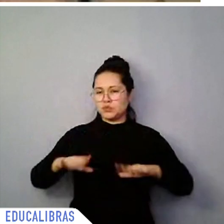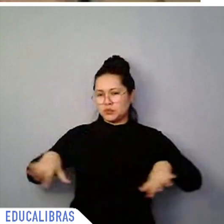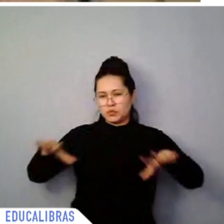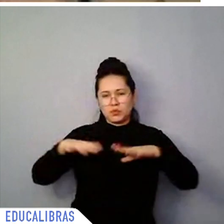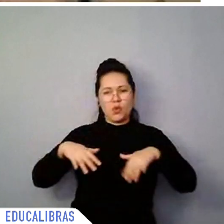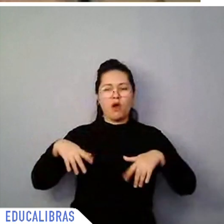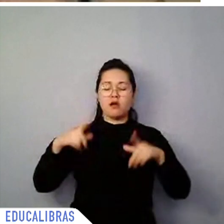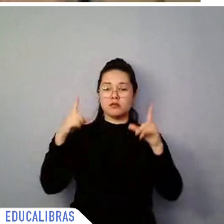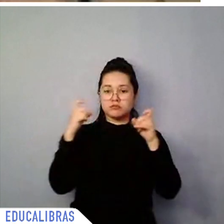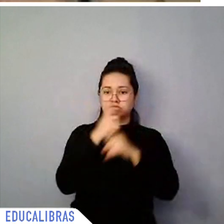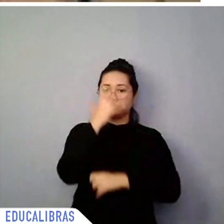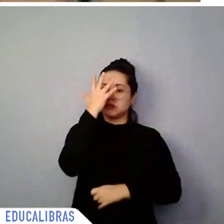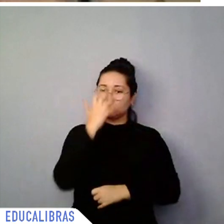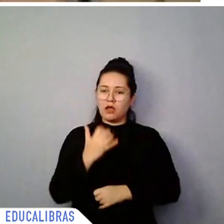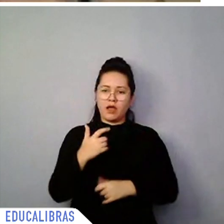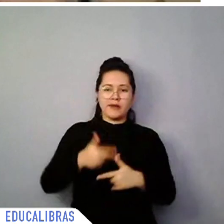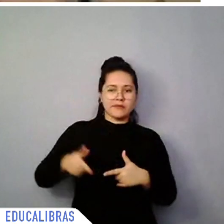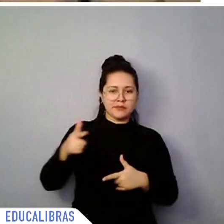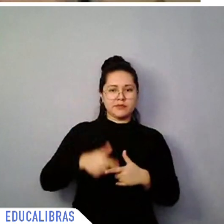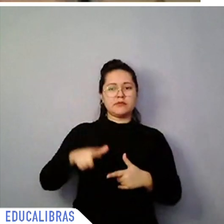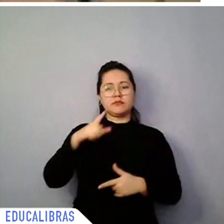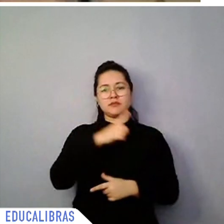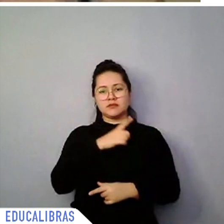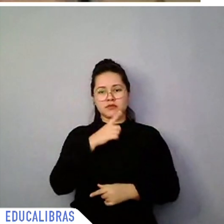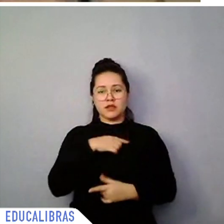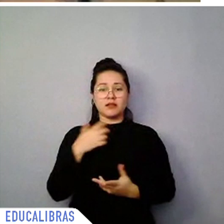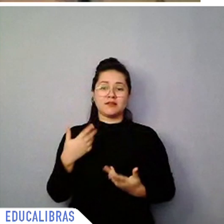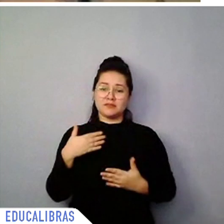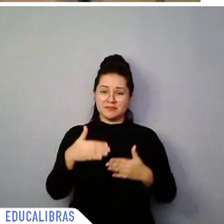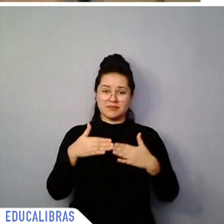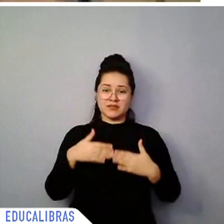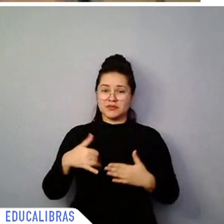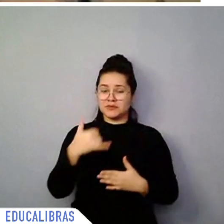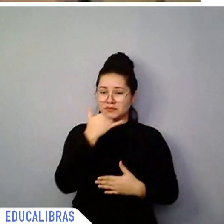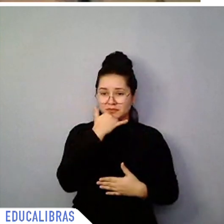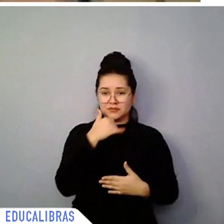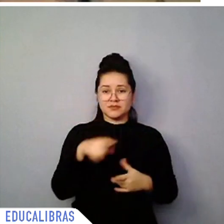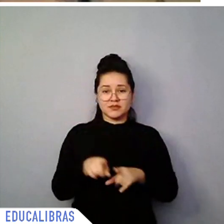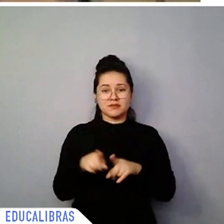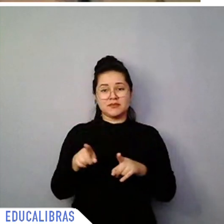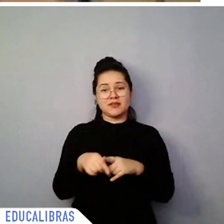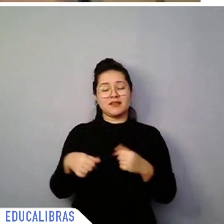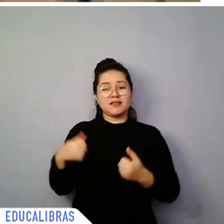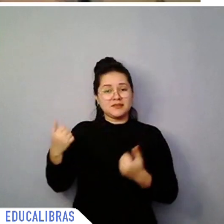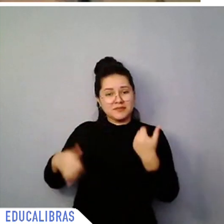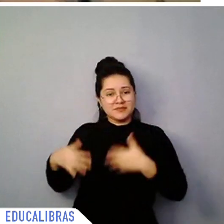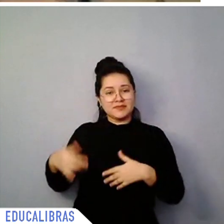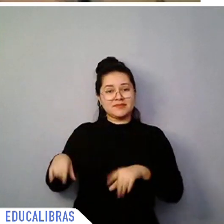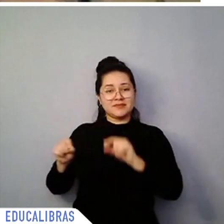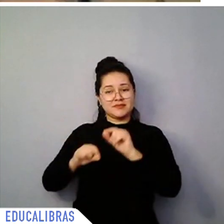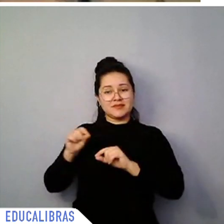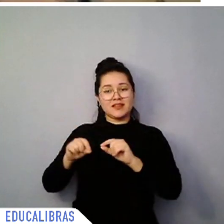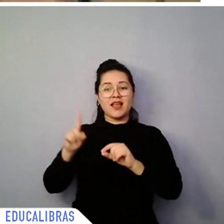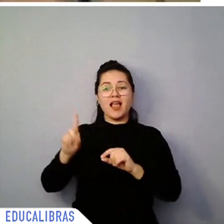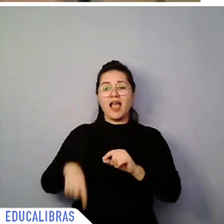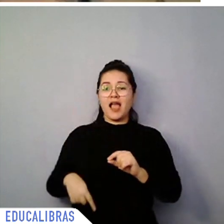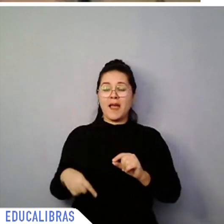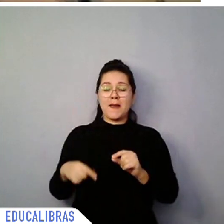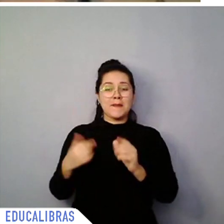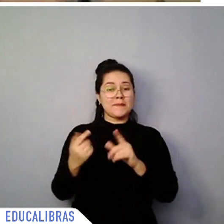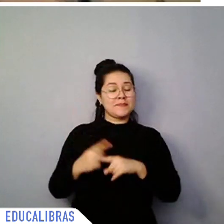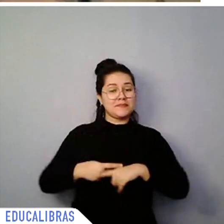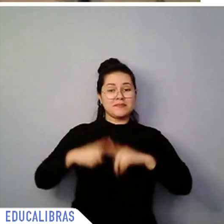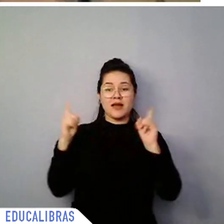move faster, but we still have a long way to go. The situation is very serious. Every time I see